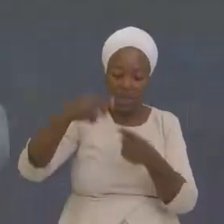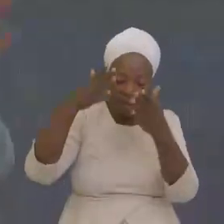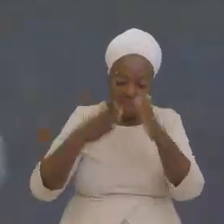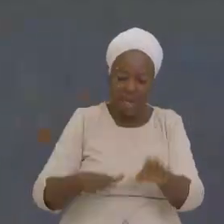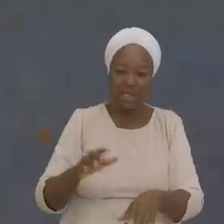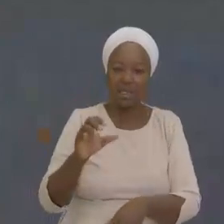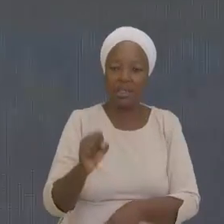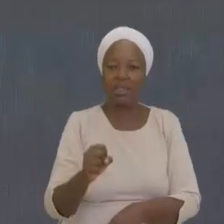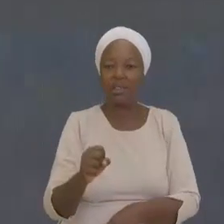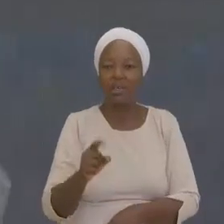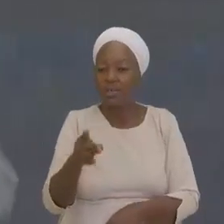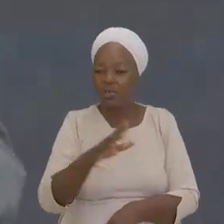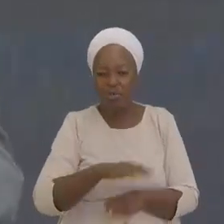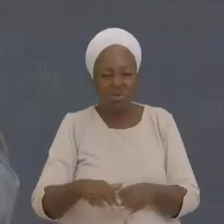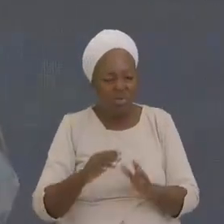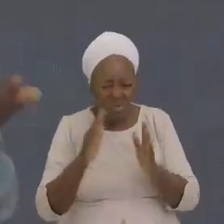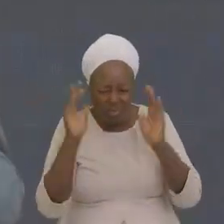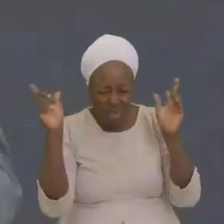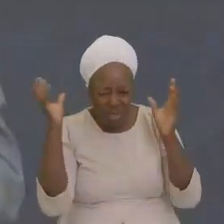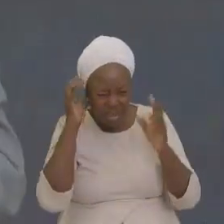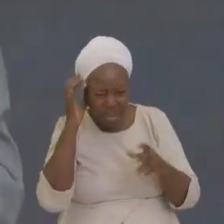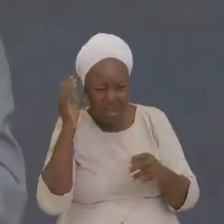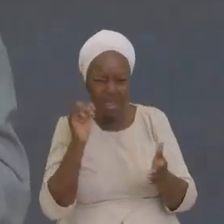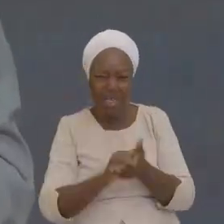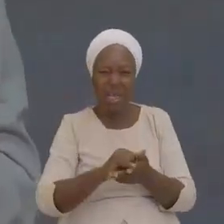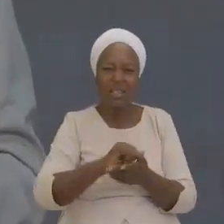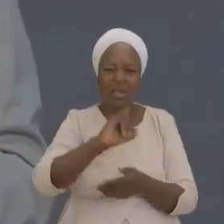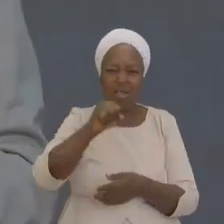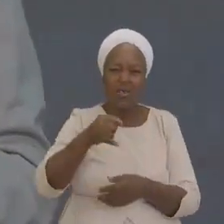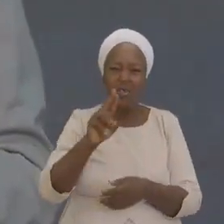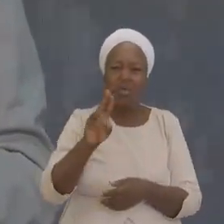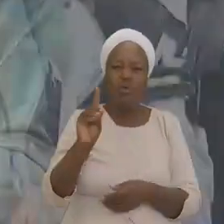You don't pay attention to that Judas inside you.